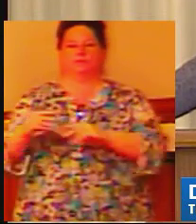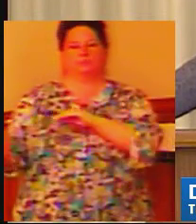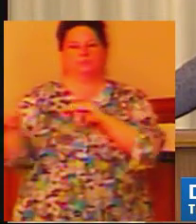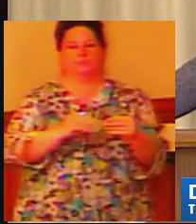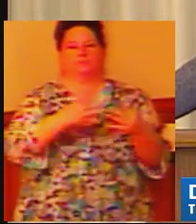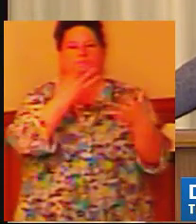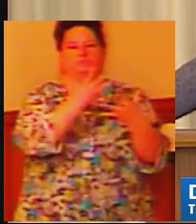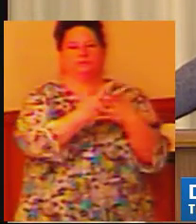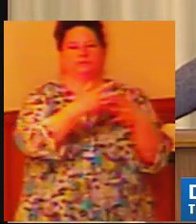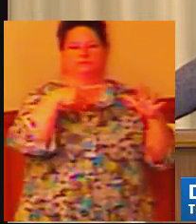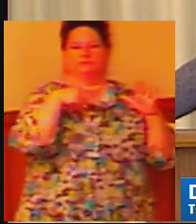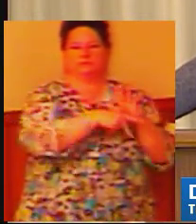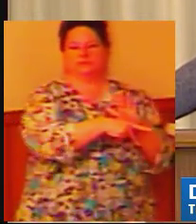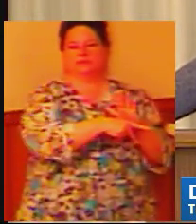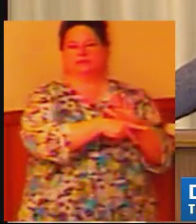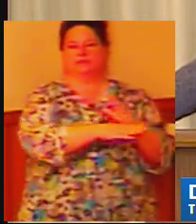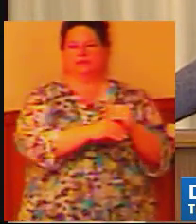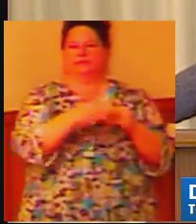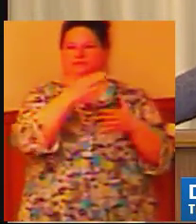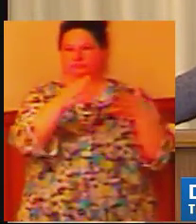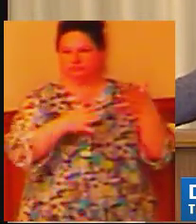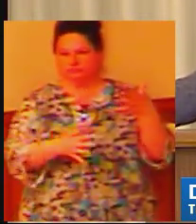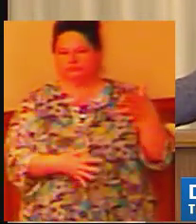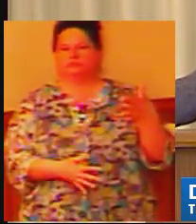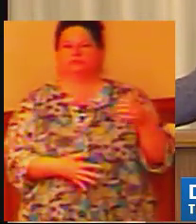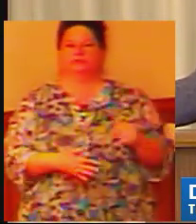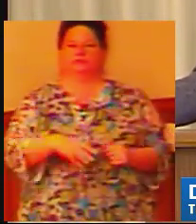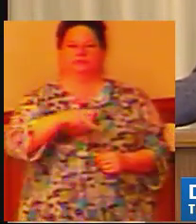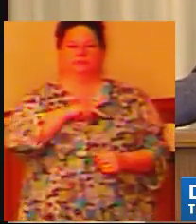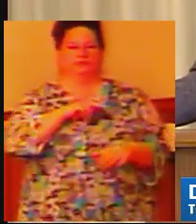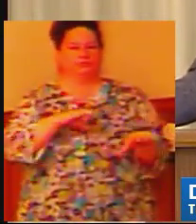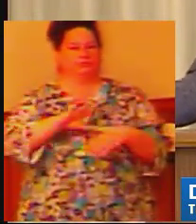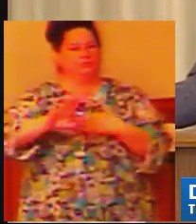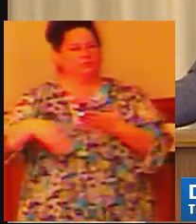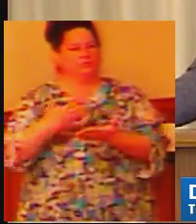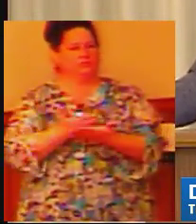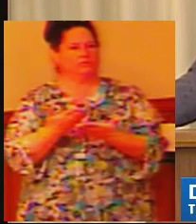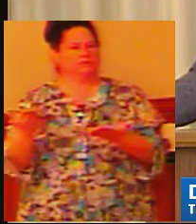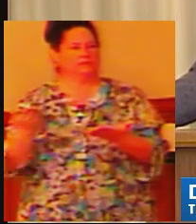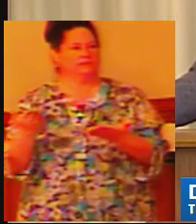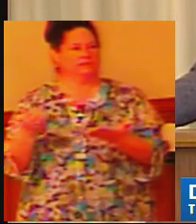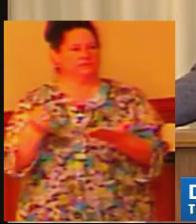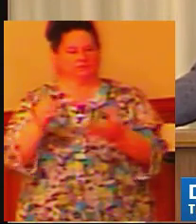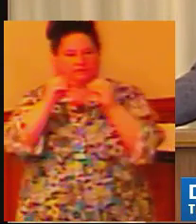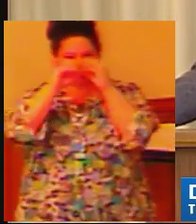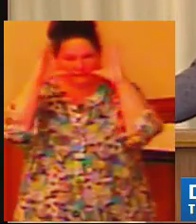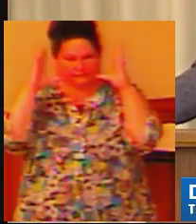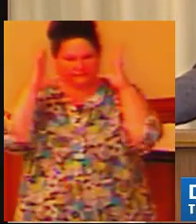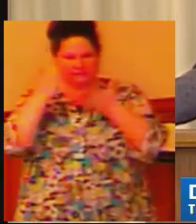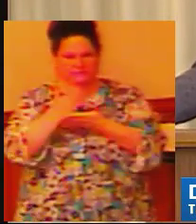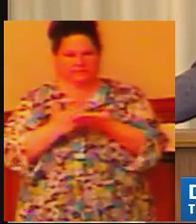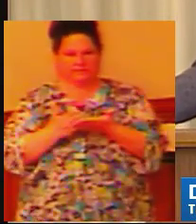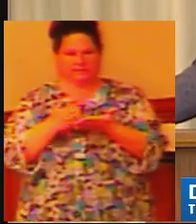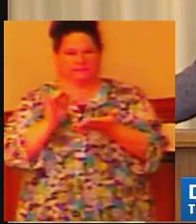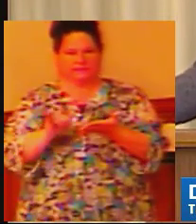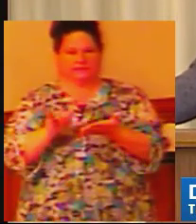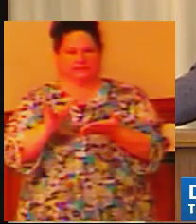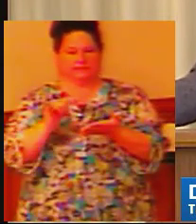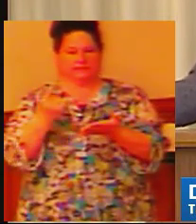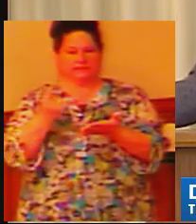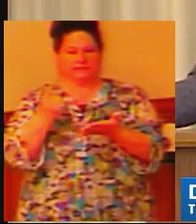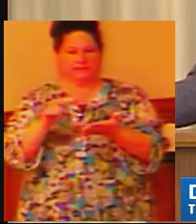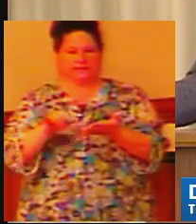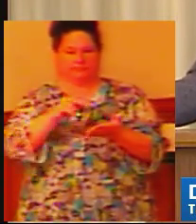killed, and it goes on and on and on. And Paul did all these things. So obviously somebody that religious is never